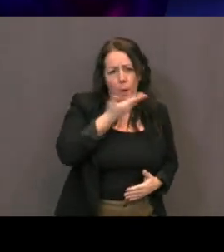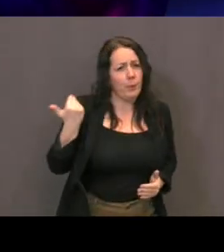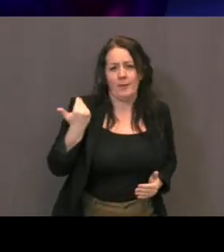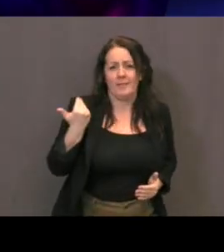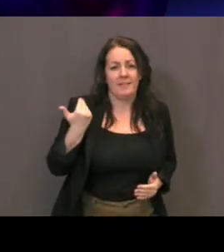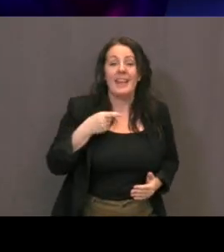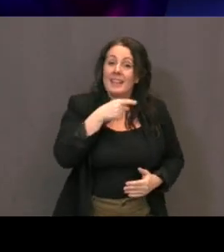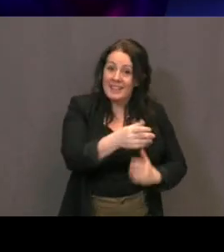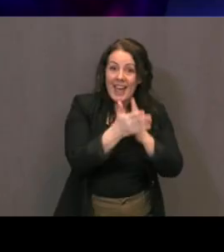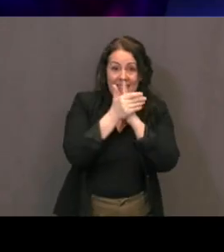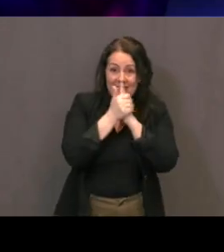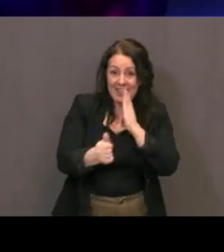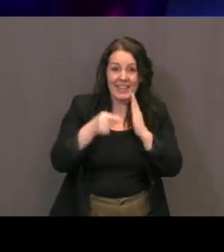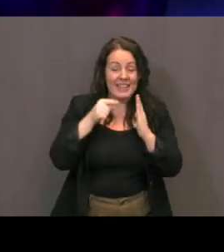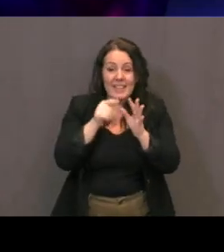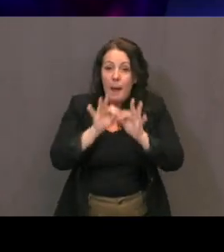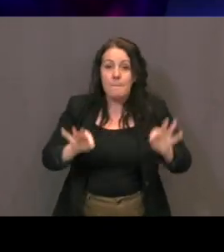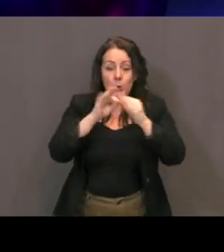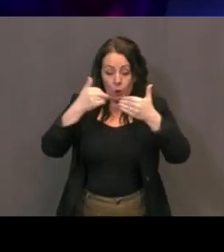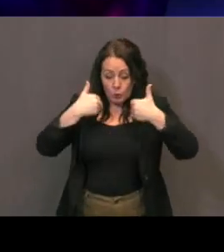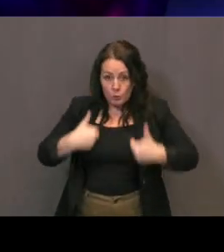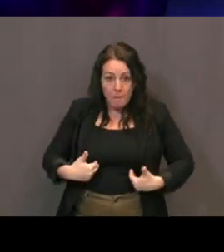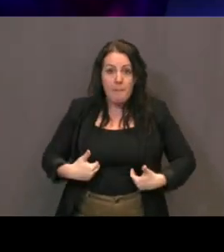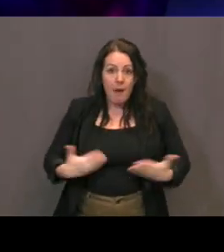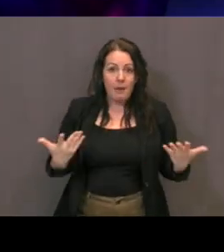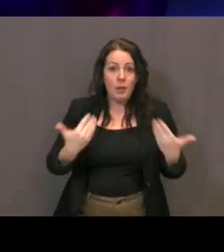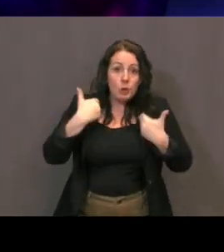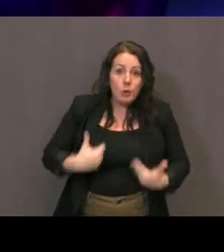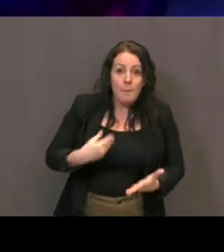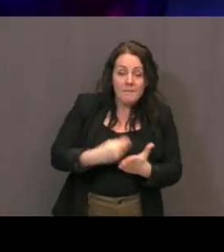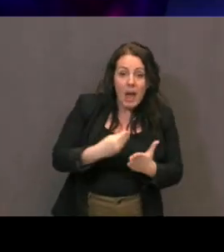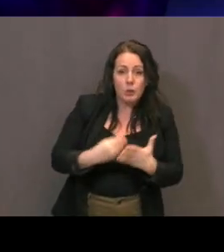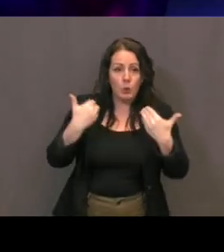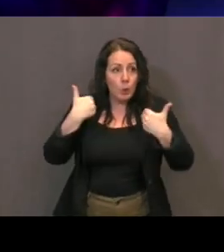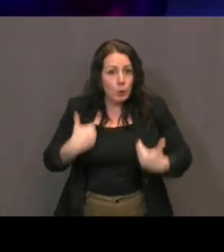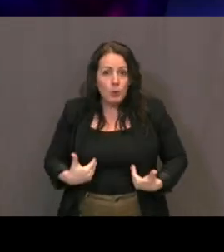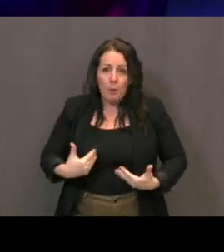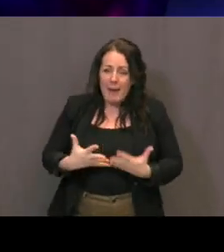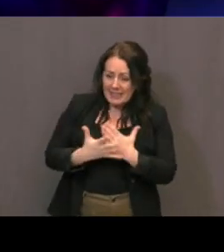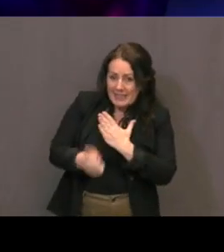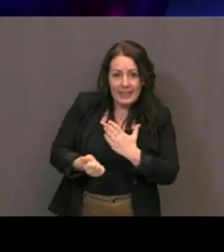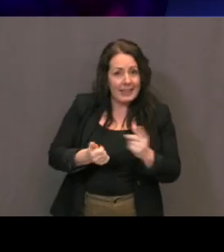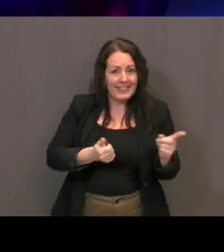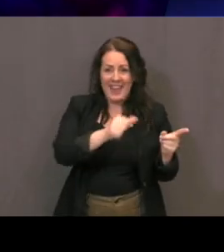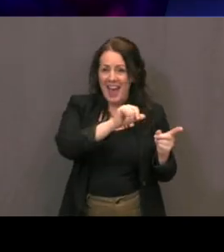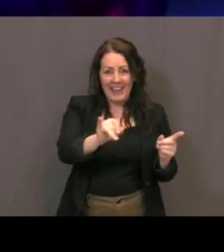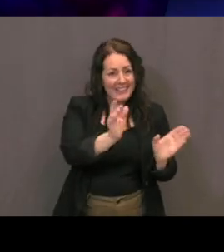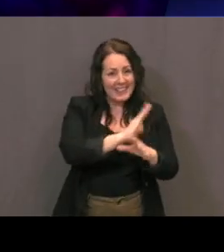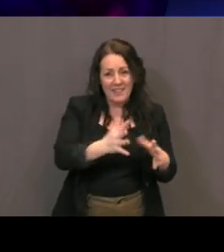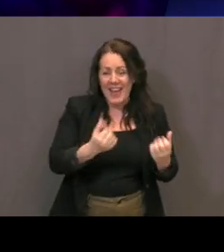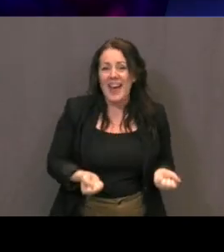very delicate situations where you really need an acute understanding of the words. And again, as I said, the worlds that they